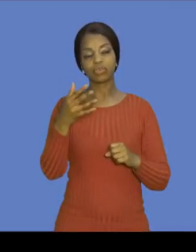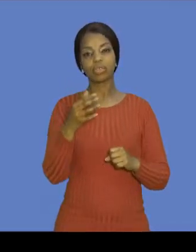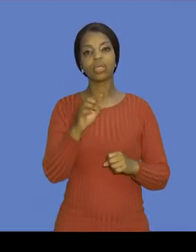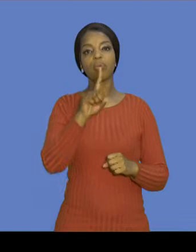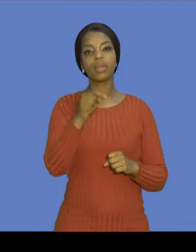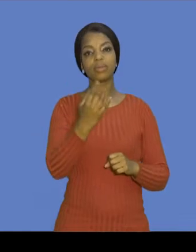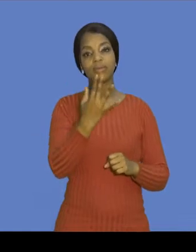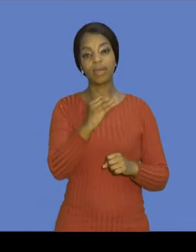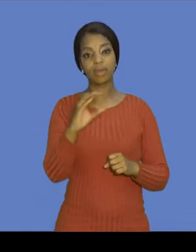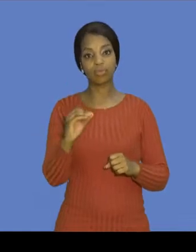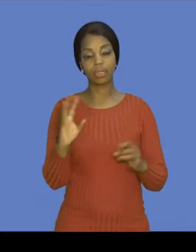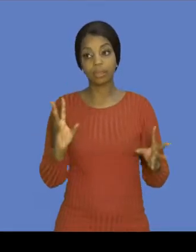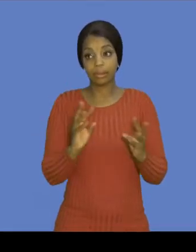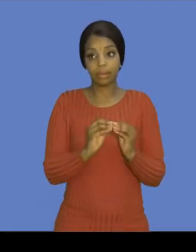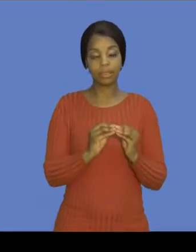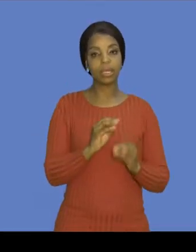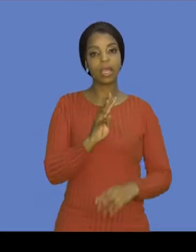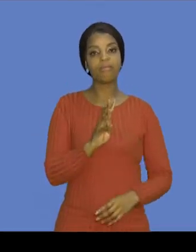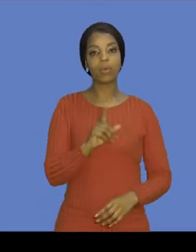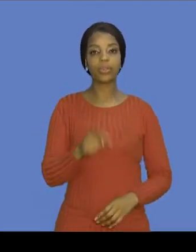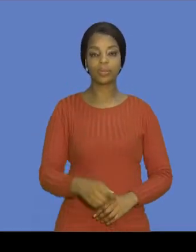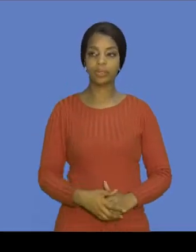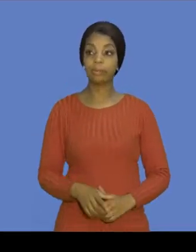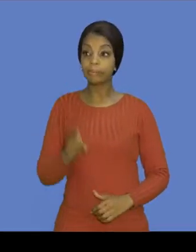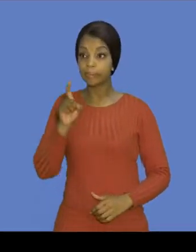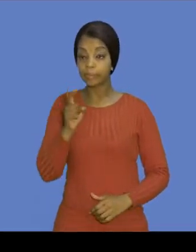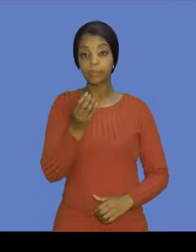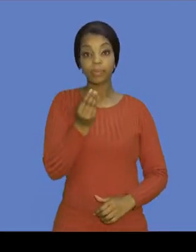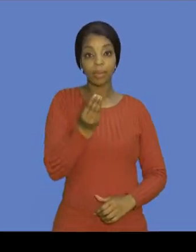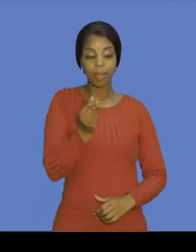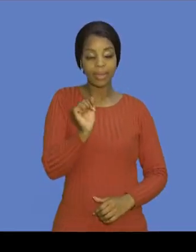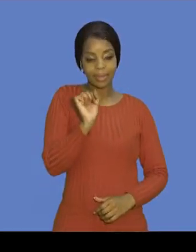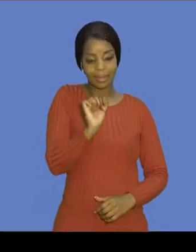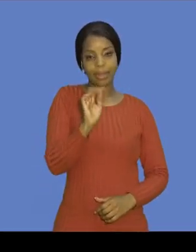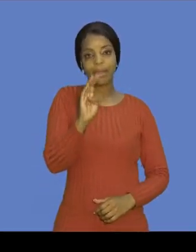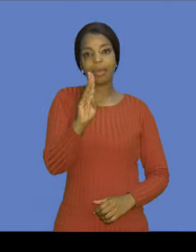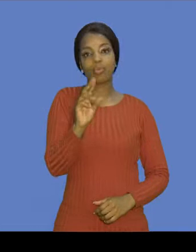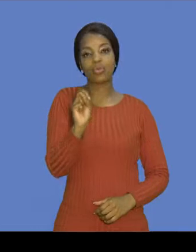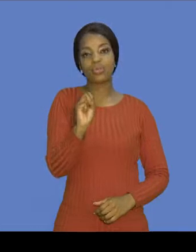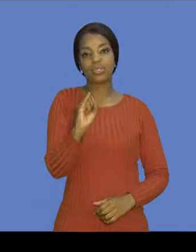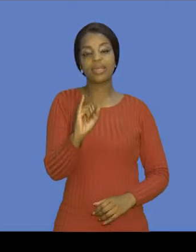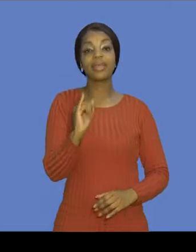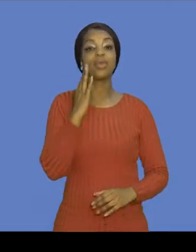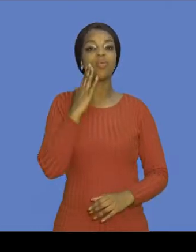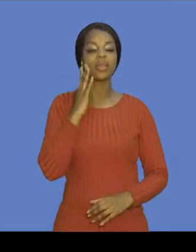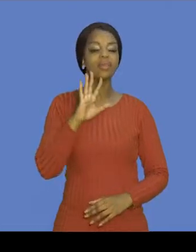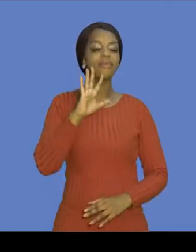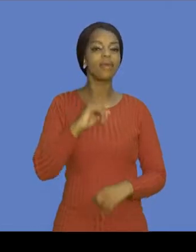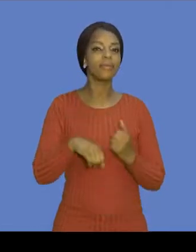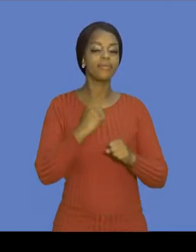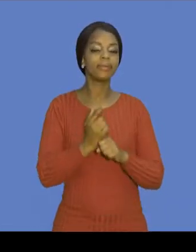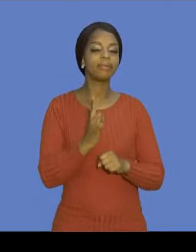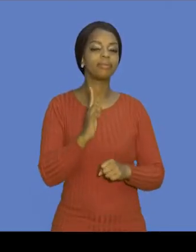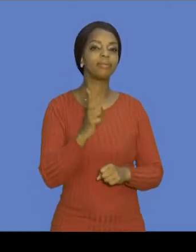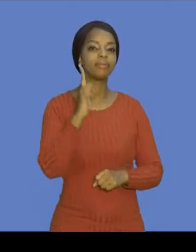total amount that Busi will have in her account after 5 years. But remember that maths has made this easier for